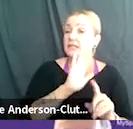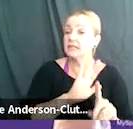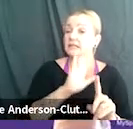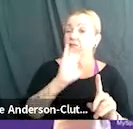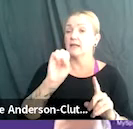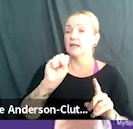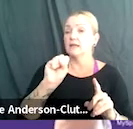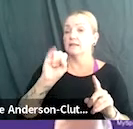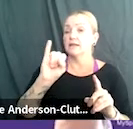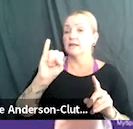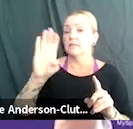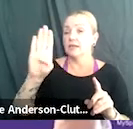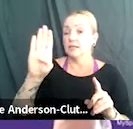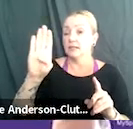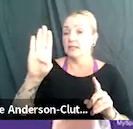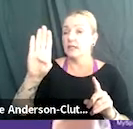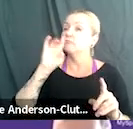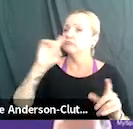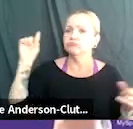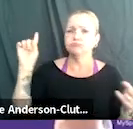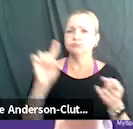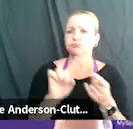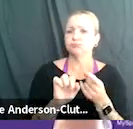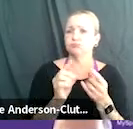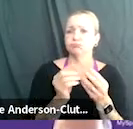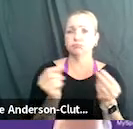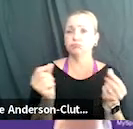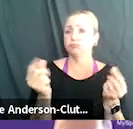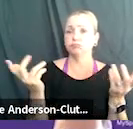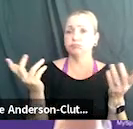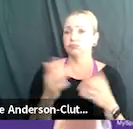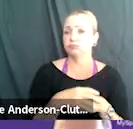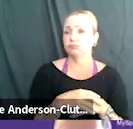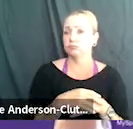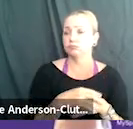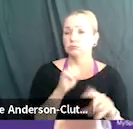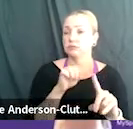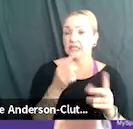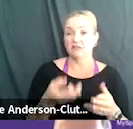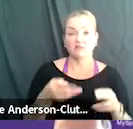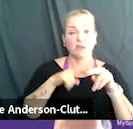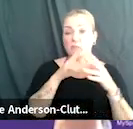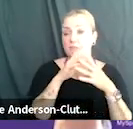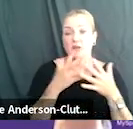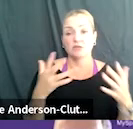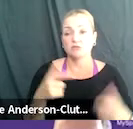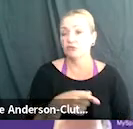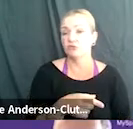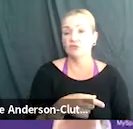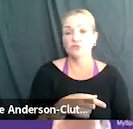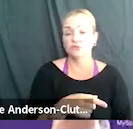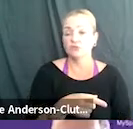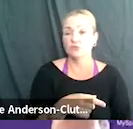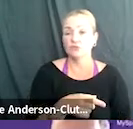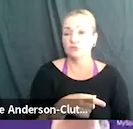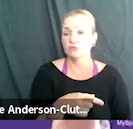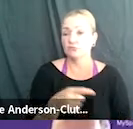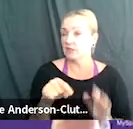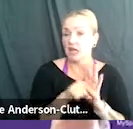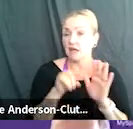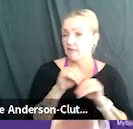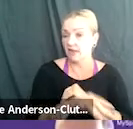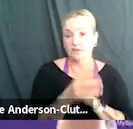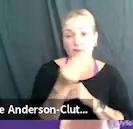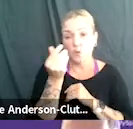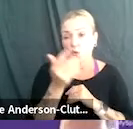essentially eliminated at that point in time. And there weren't a lot of adverse effects. He didn't gain very much weight or anything with them. And sort of shortly after that is when